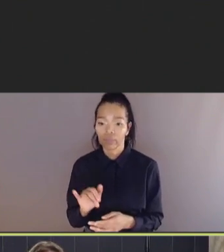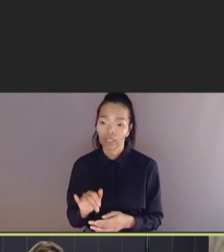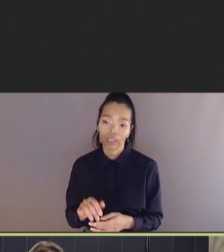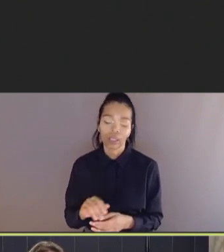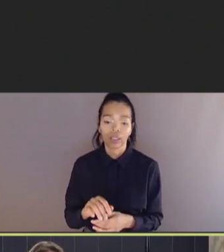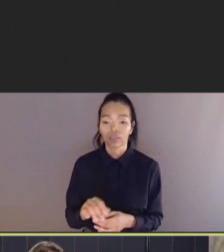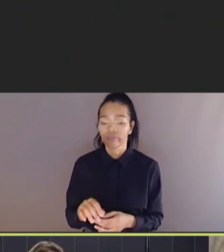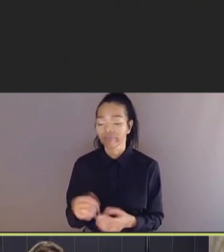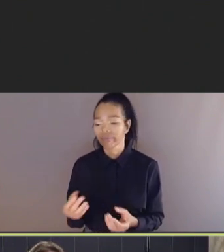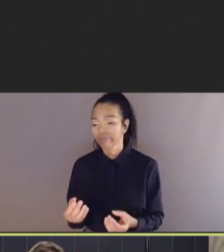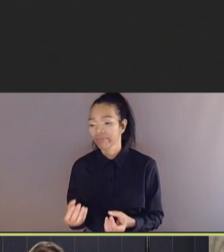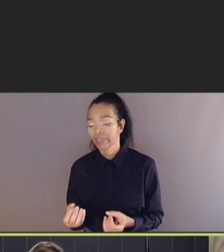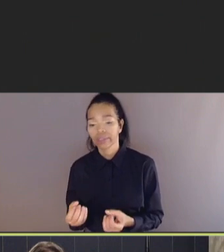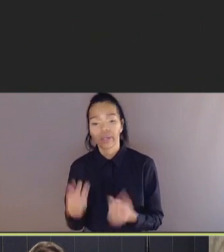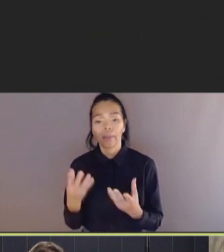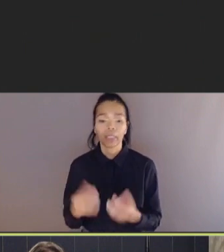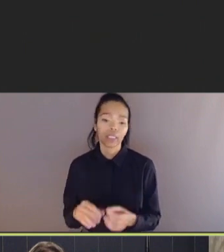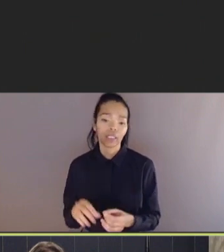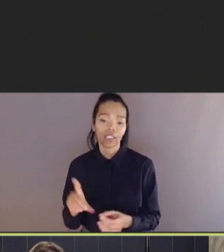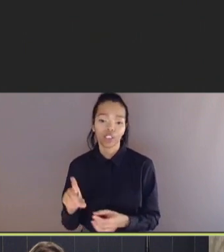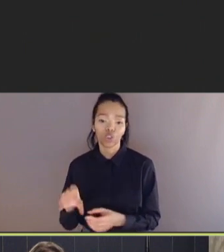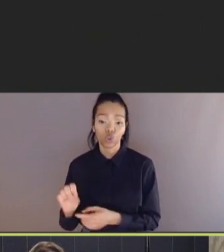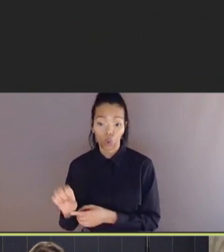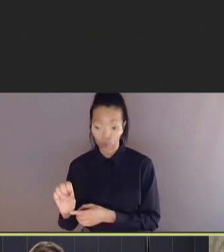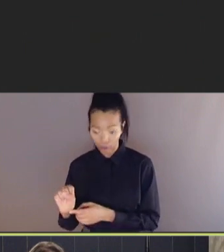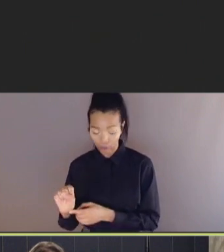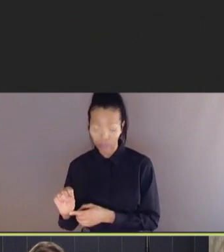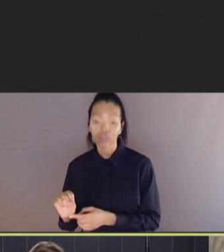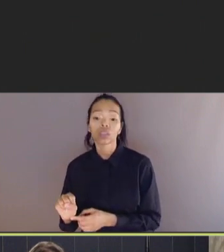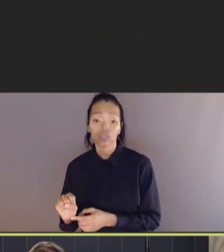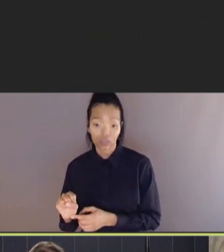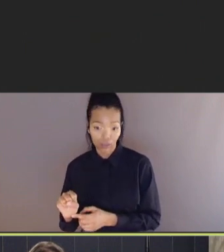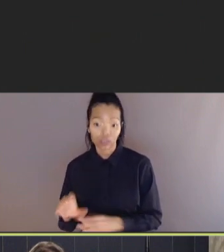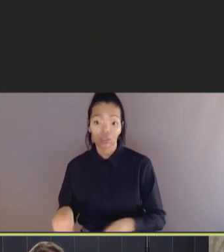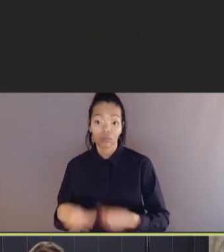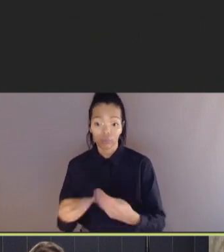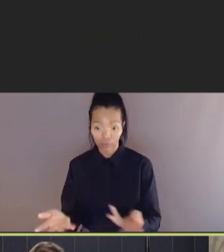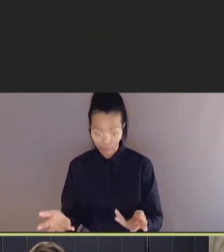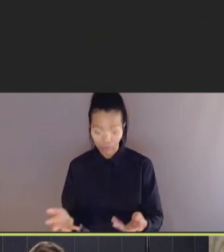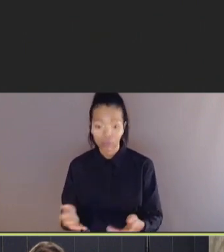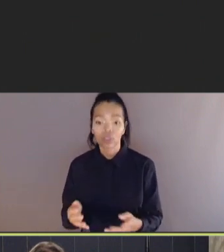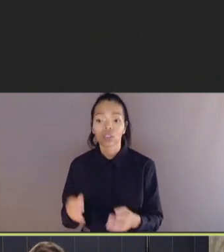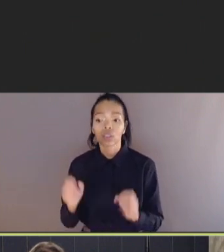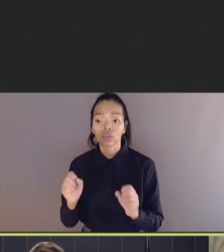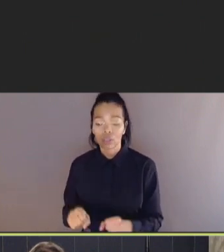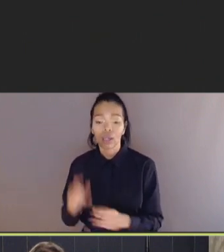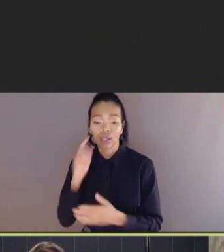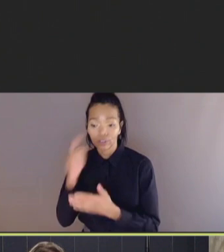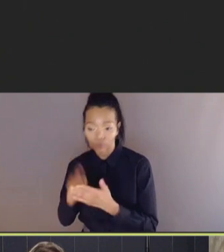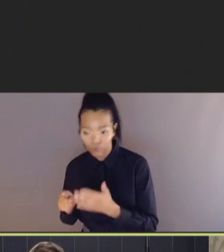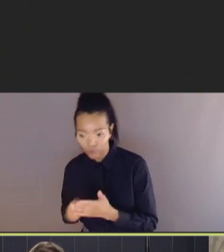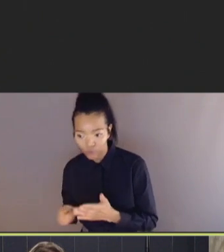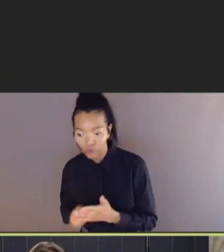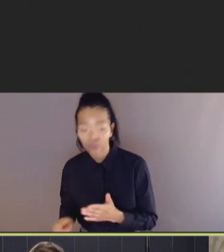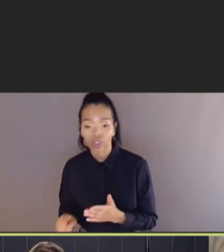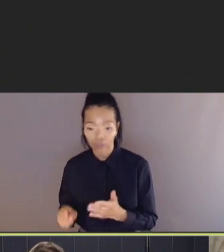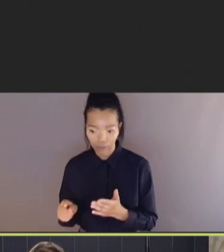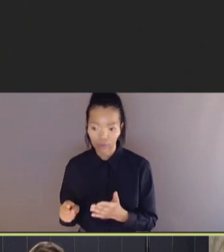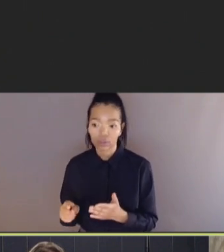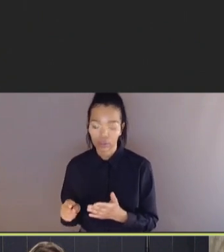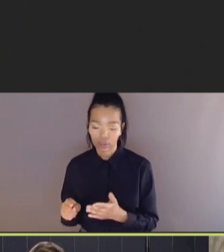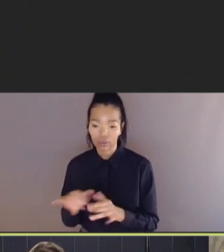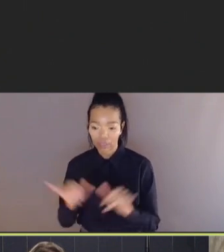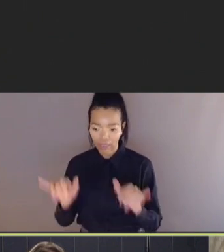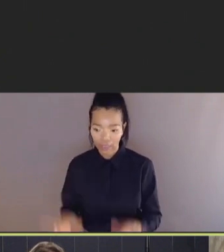of doses administered, we get a formal readout from the systems we have in place of what are the